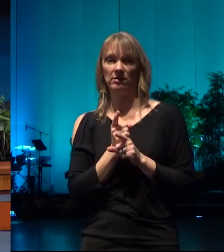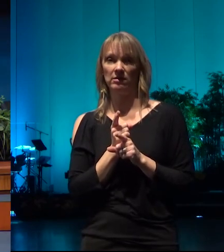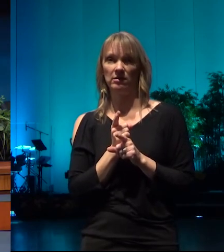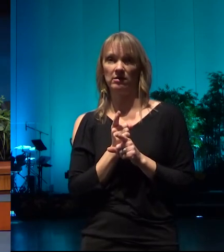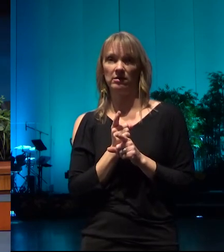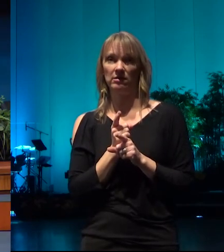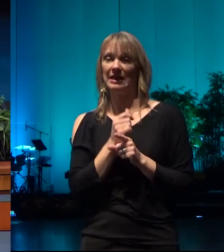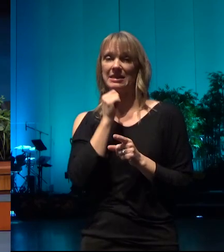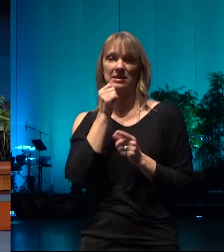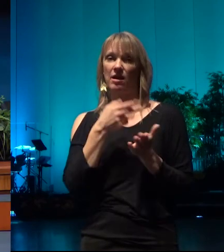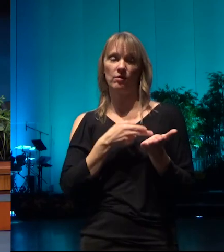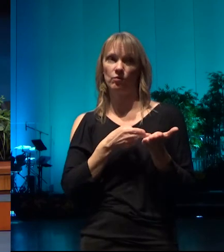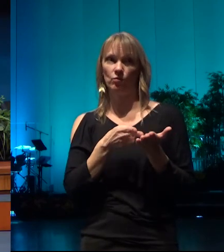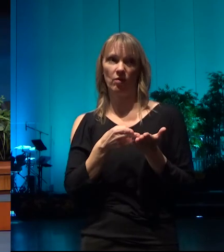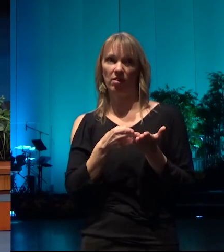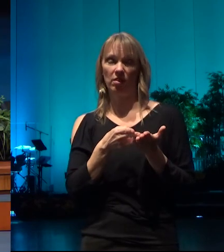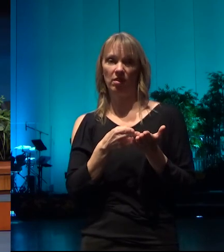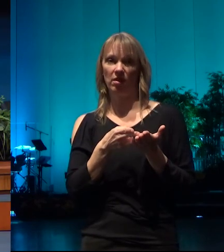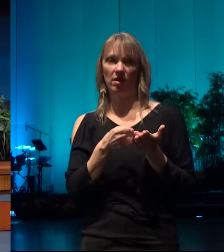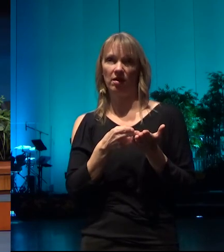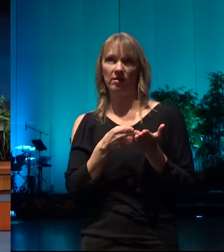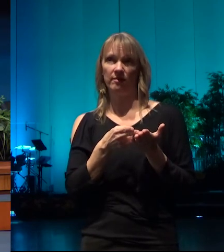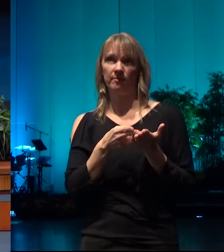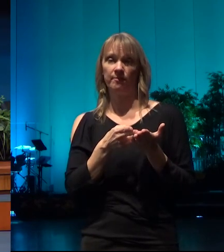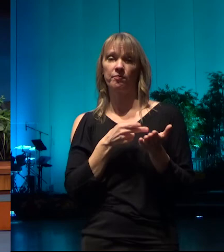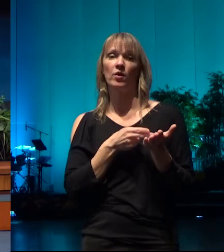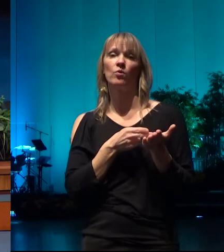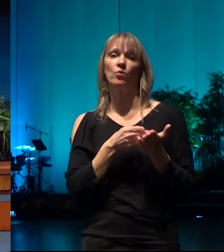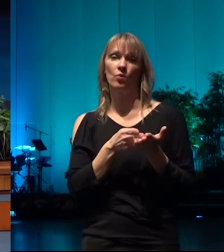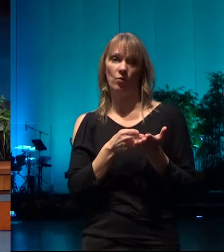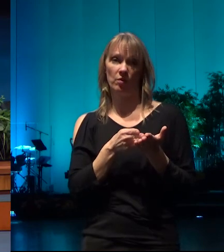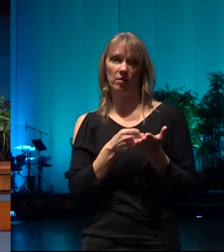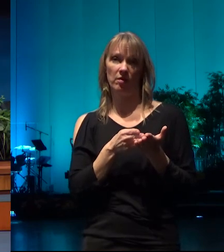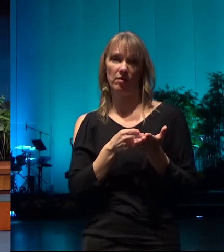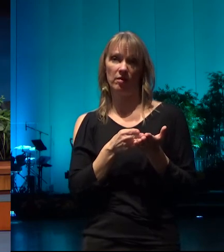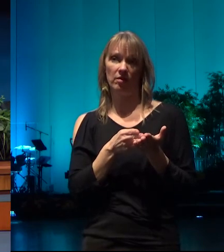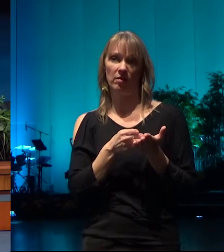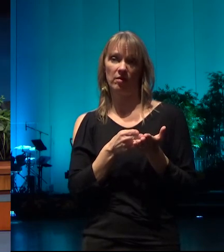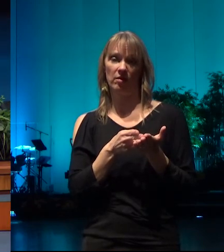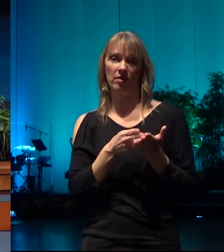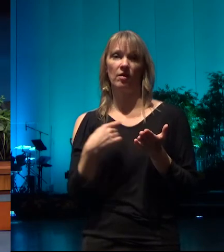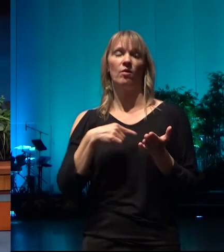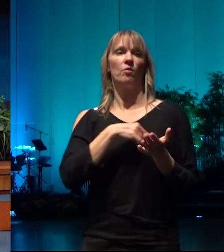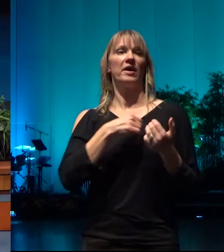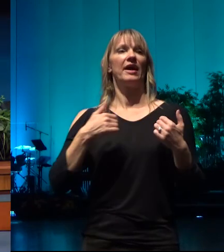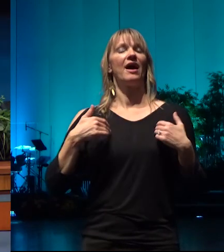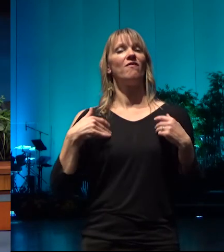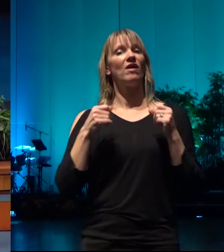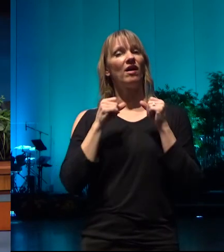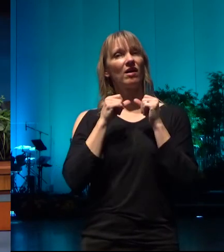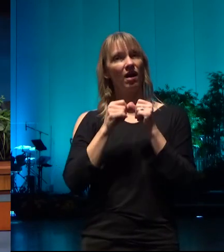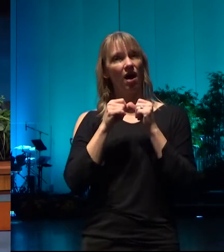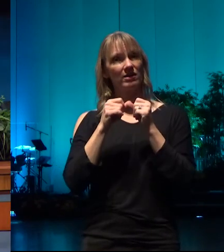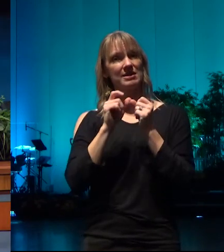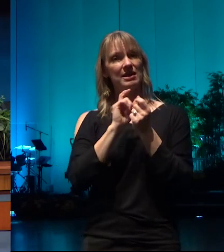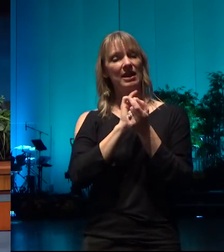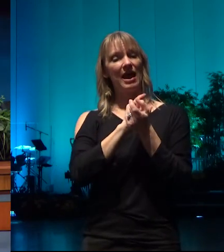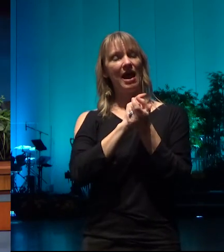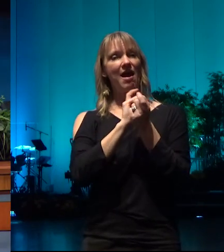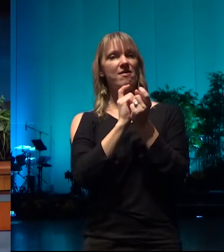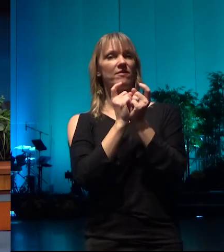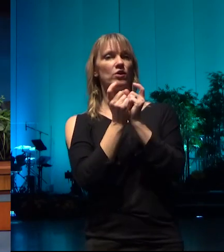what will truly cause our world to flourish is when we are lovingly with each other as